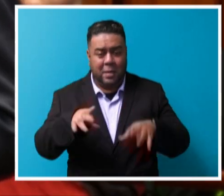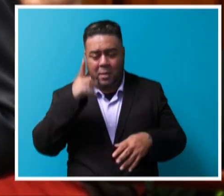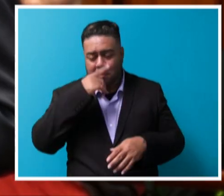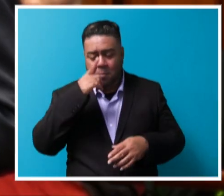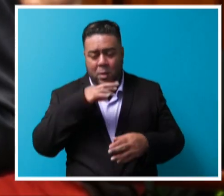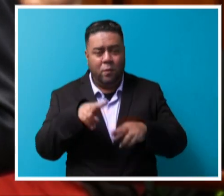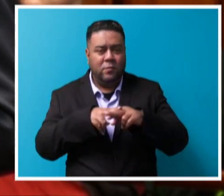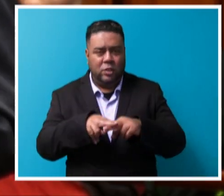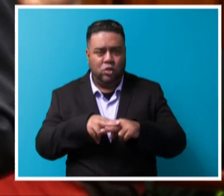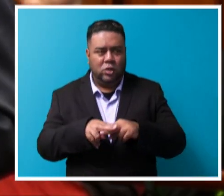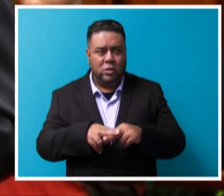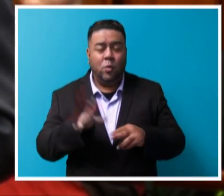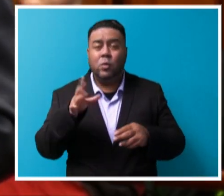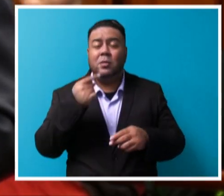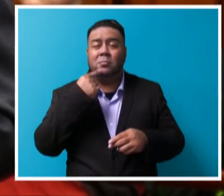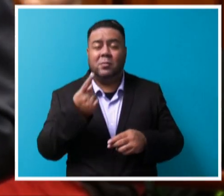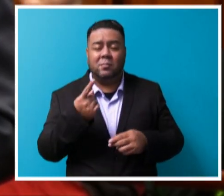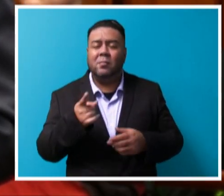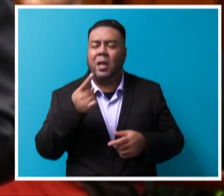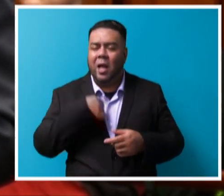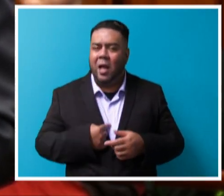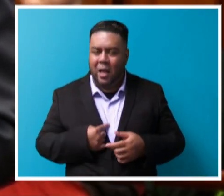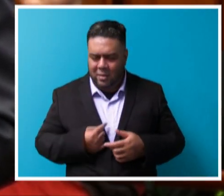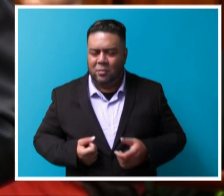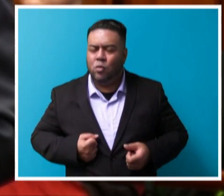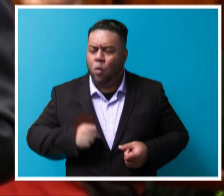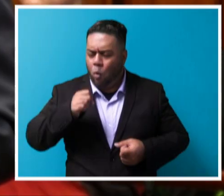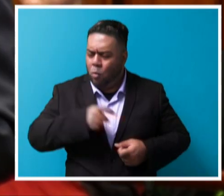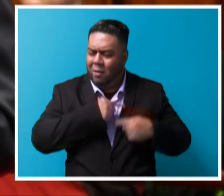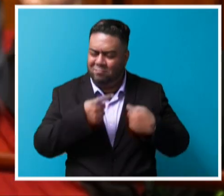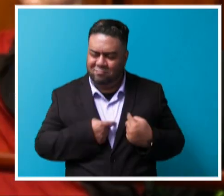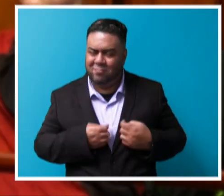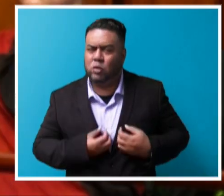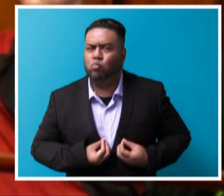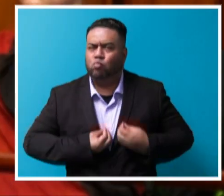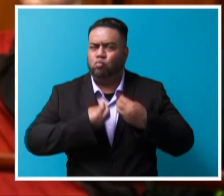of Fiji. With those remarks, Mr. Speaker, I wholeheartedly support